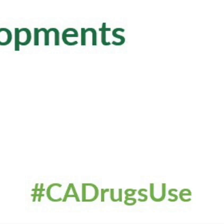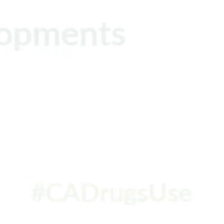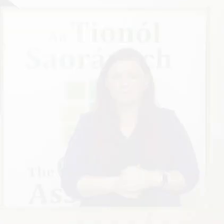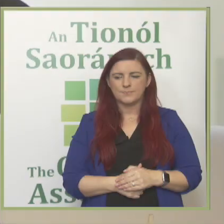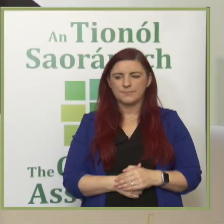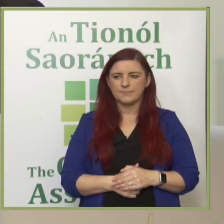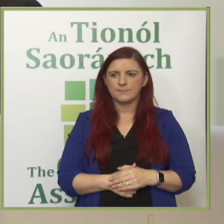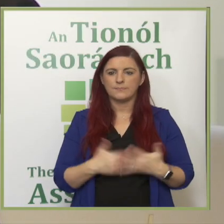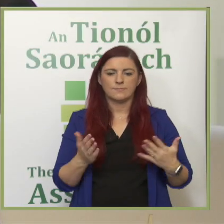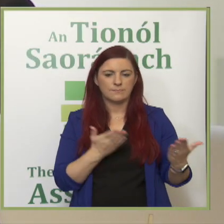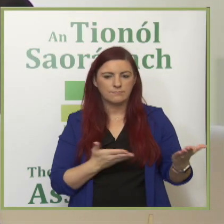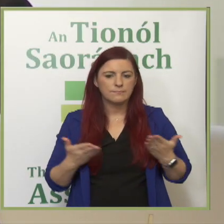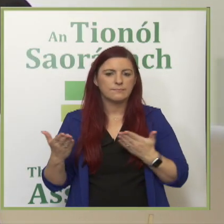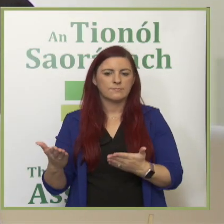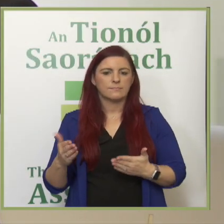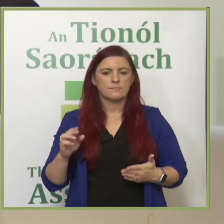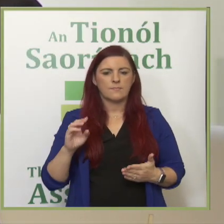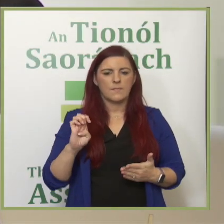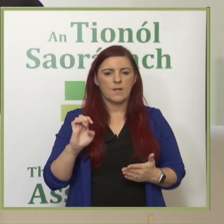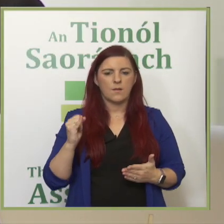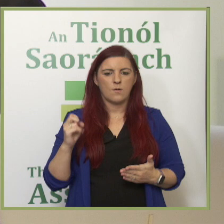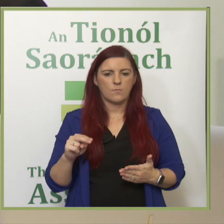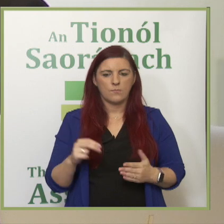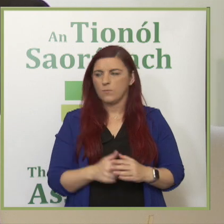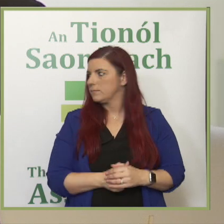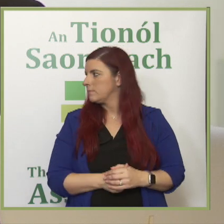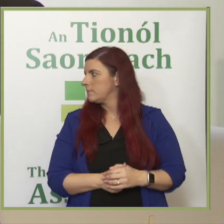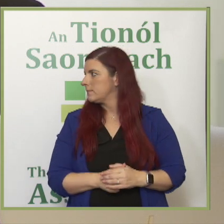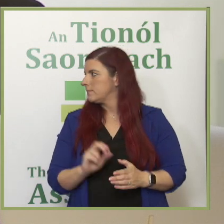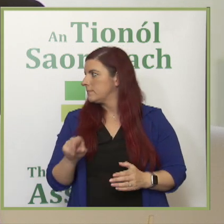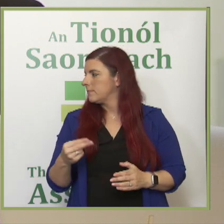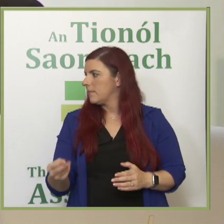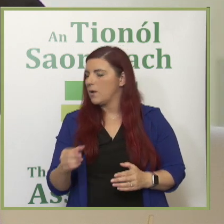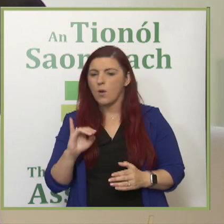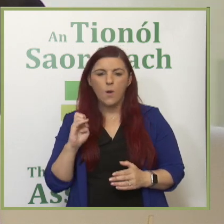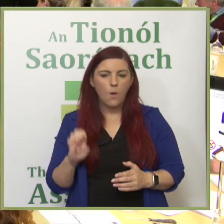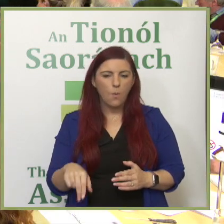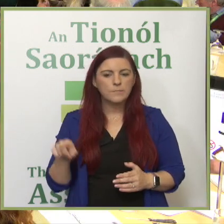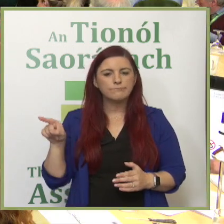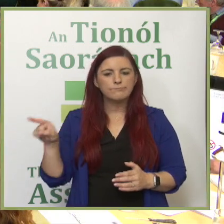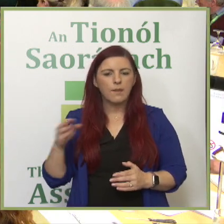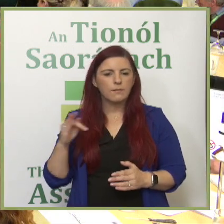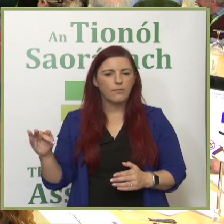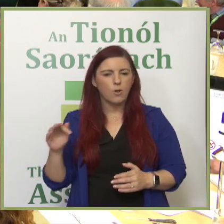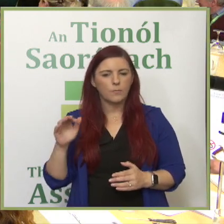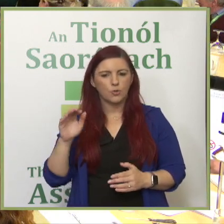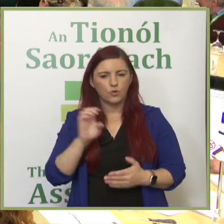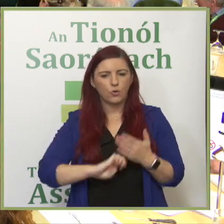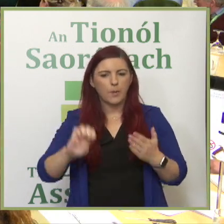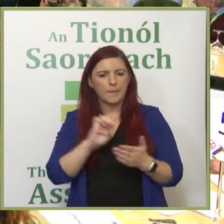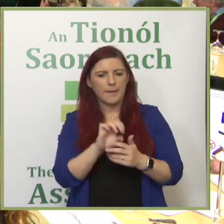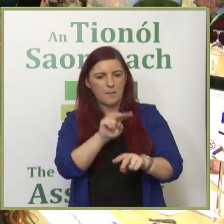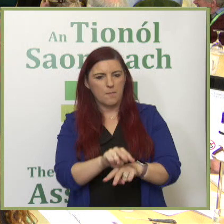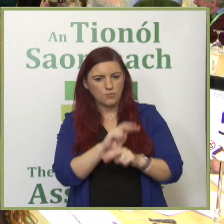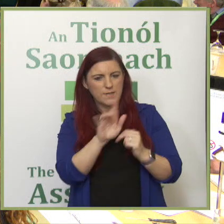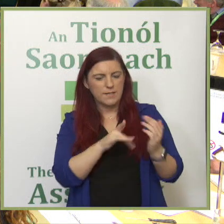I'm going to move straight away to ask Eoghan to take the next piece. Again, Eoghan is from the European Monitoring Centre for Drugs and